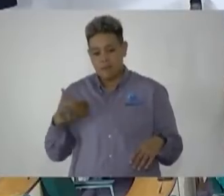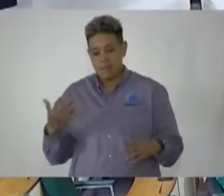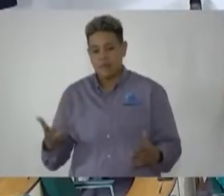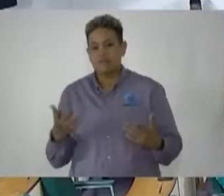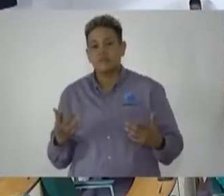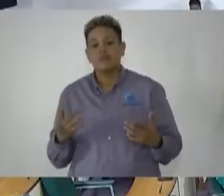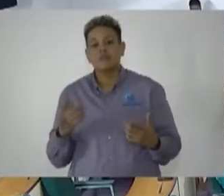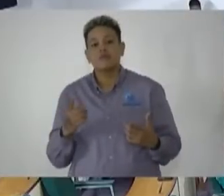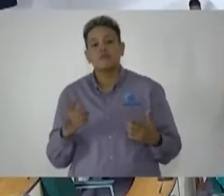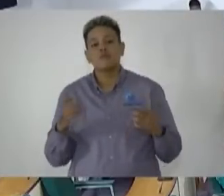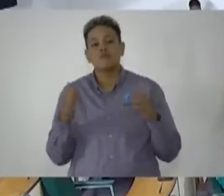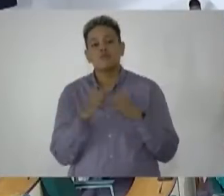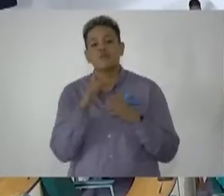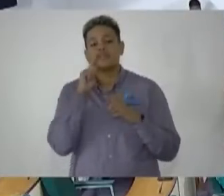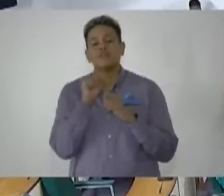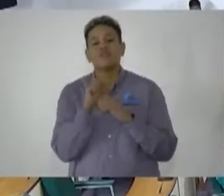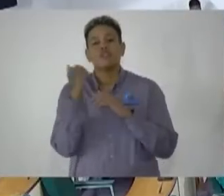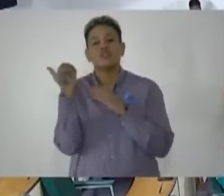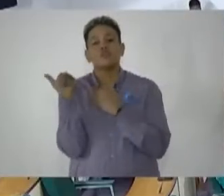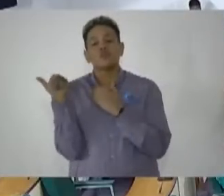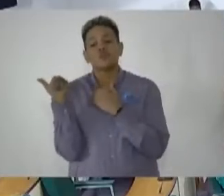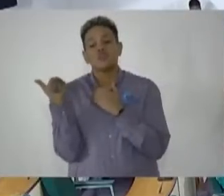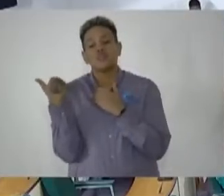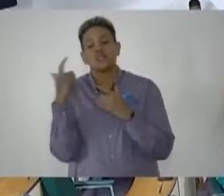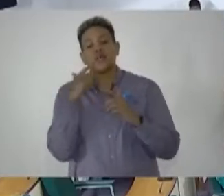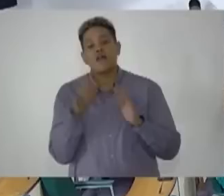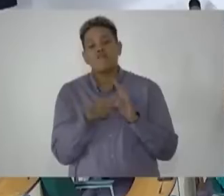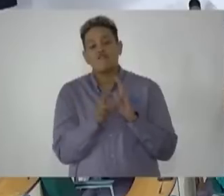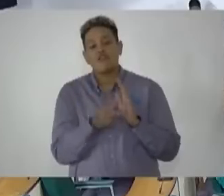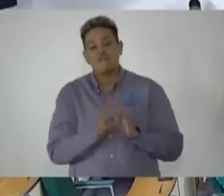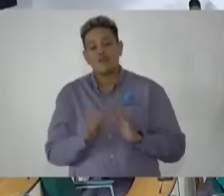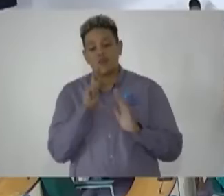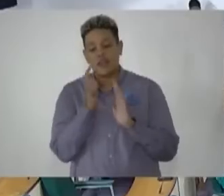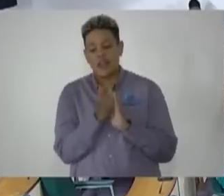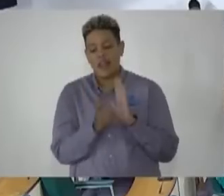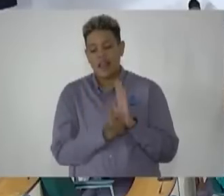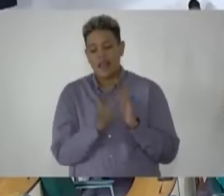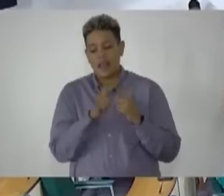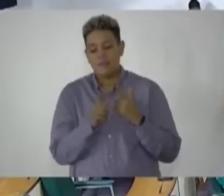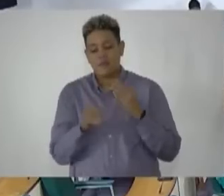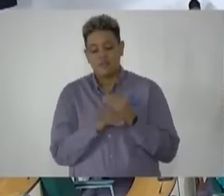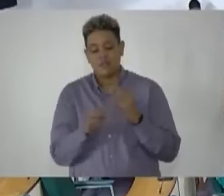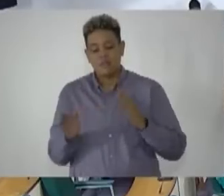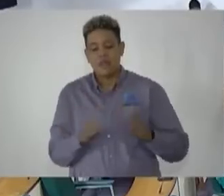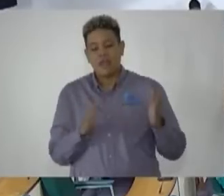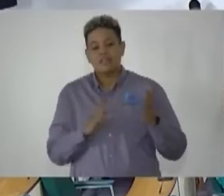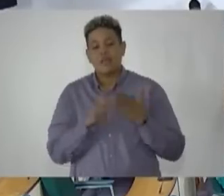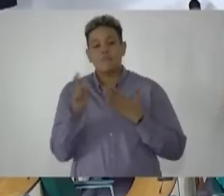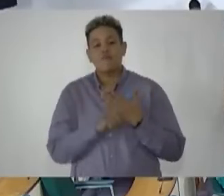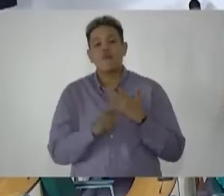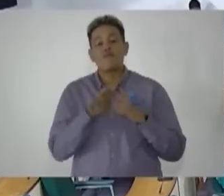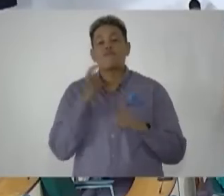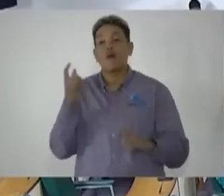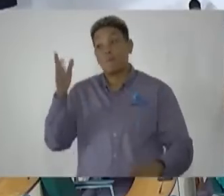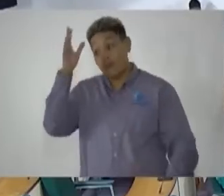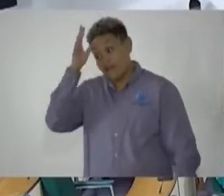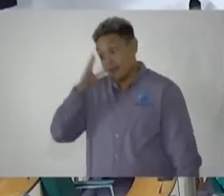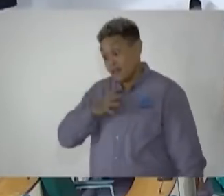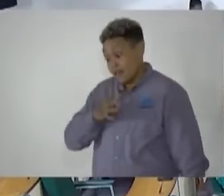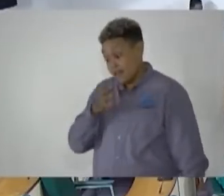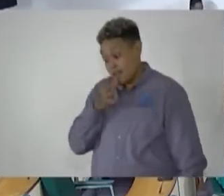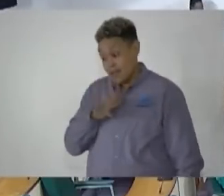parliamentarians with the duty of reviewing legislation, plans and programs from a gender